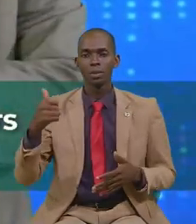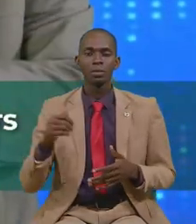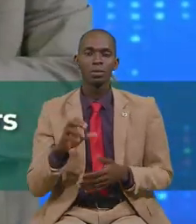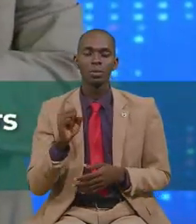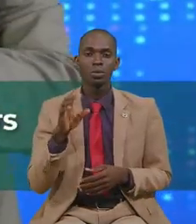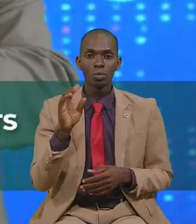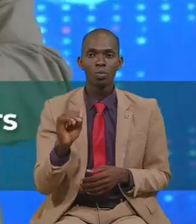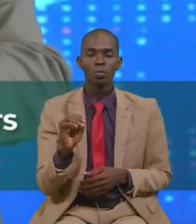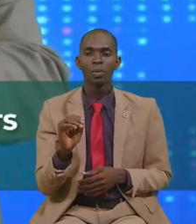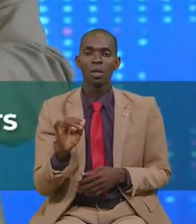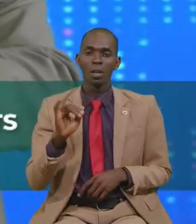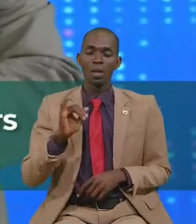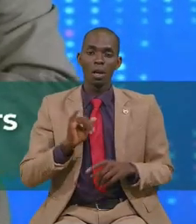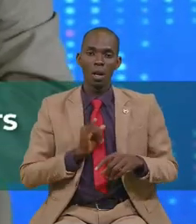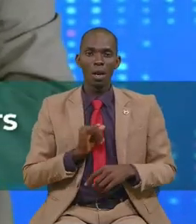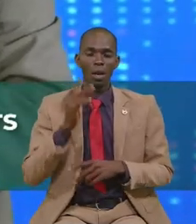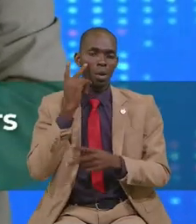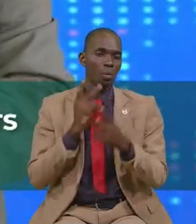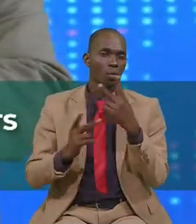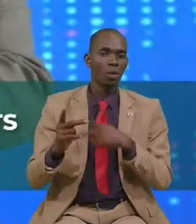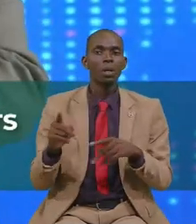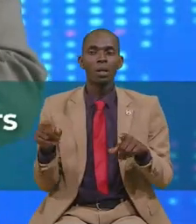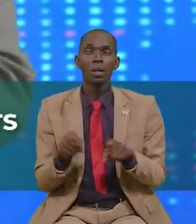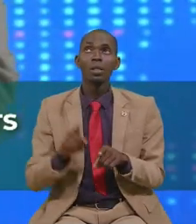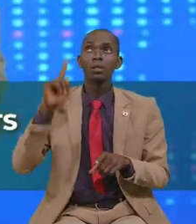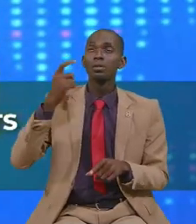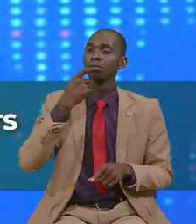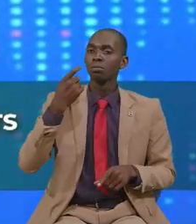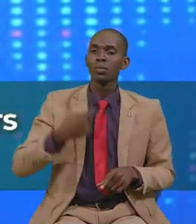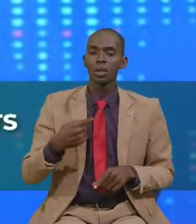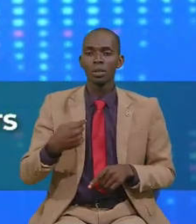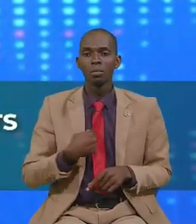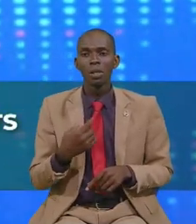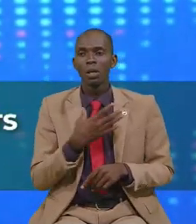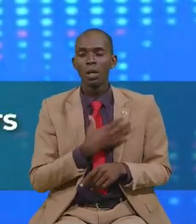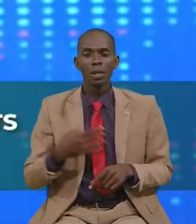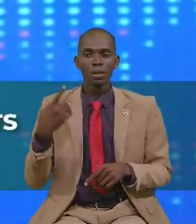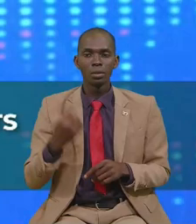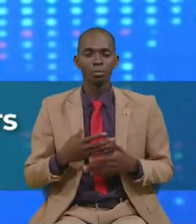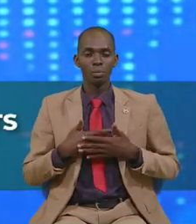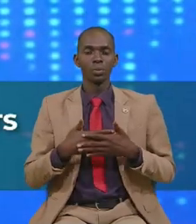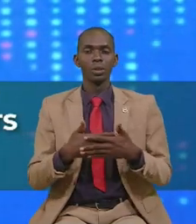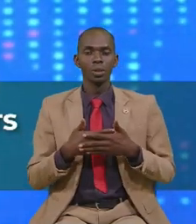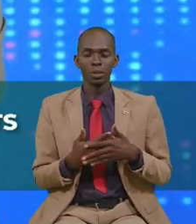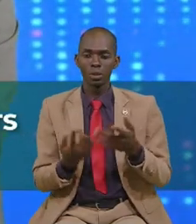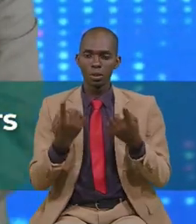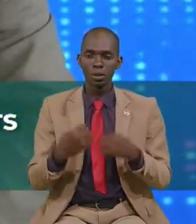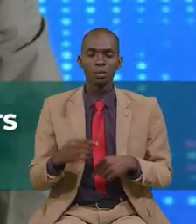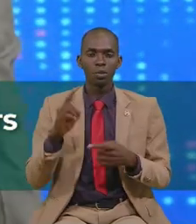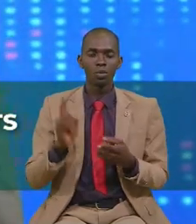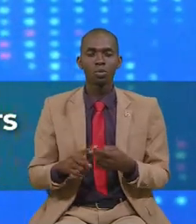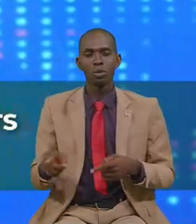I prophesied as he commanded me, and the breath came into